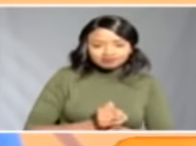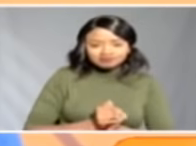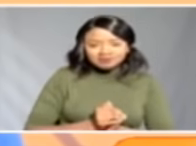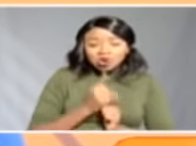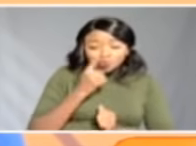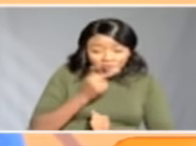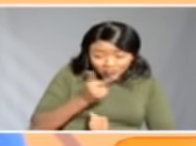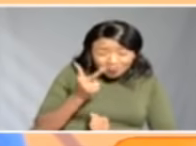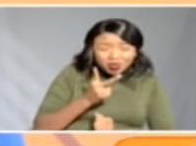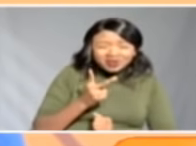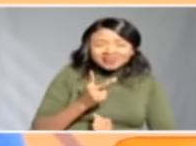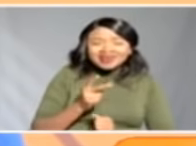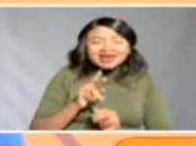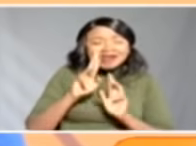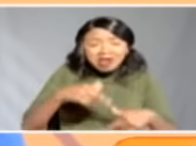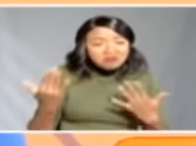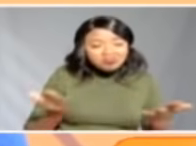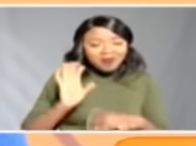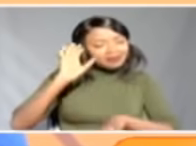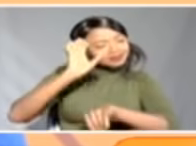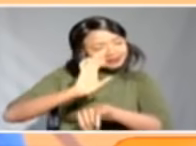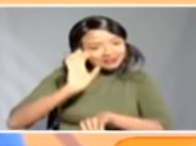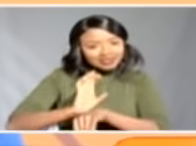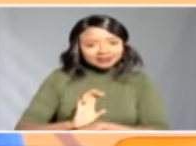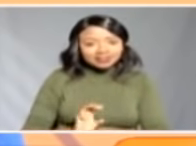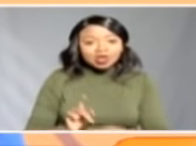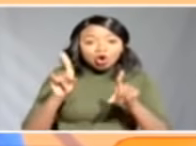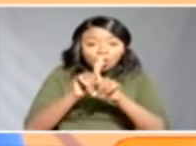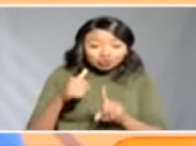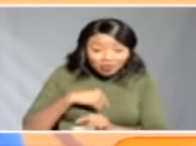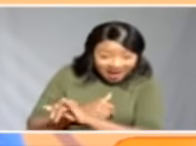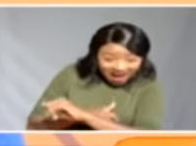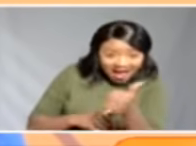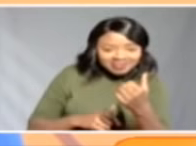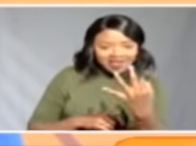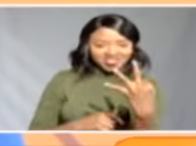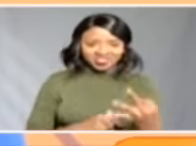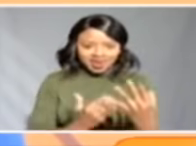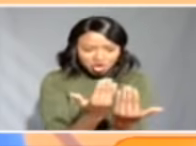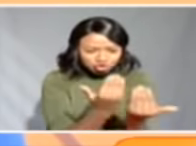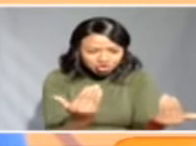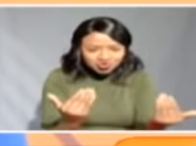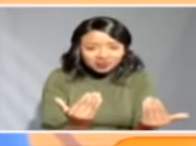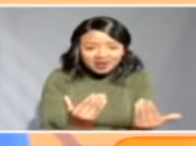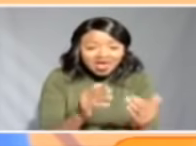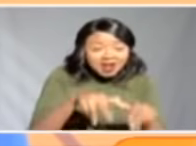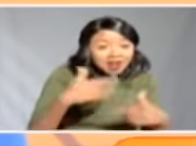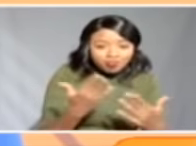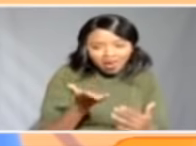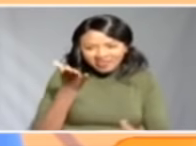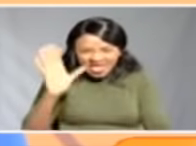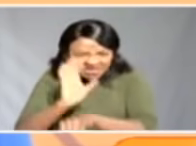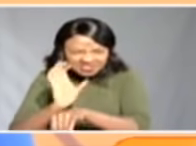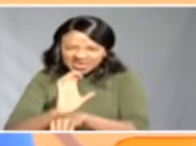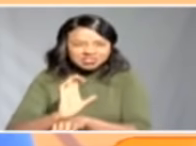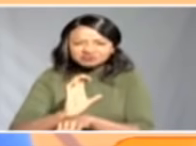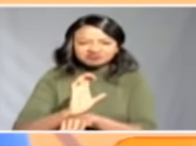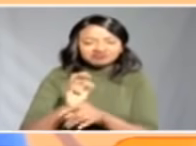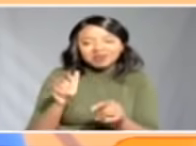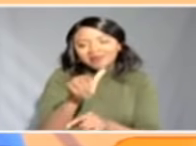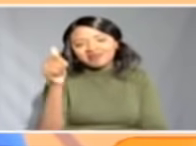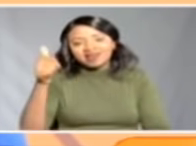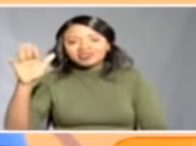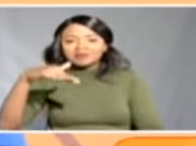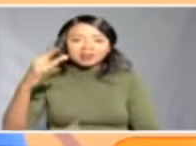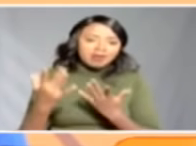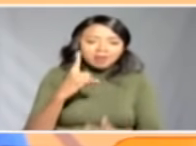within the religious institutions. And then we have a further 3 children who are abused, but not within the religious institution, but in other settings like